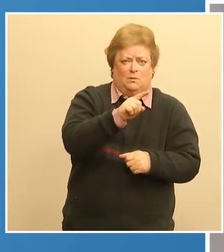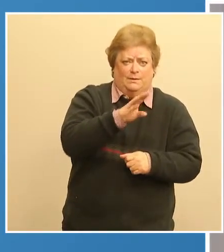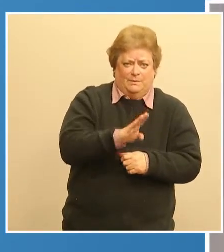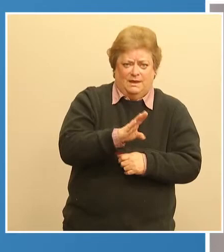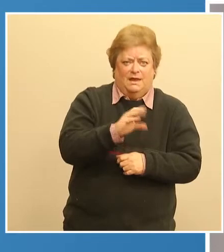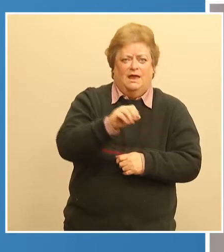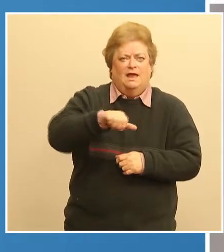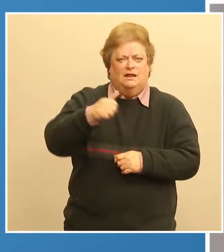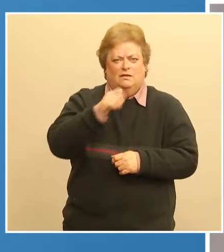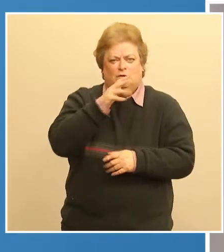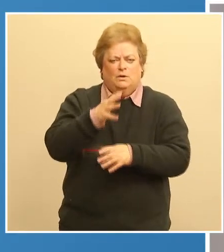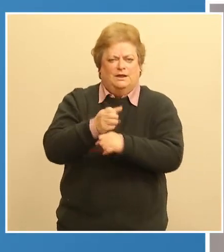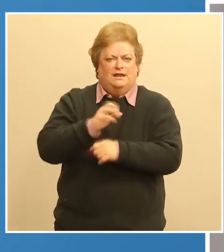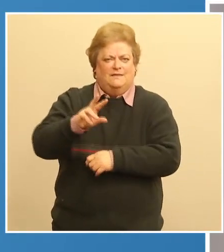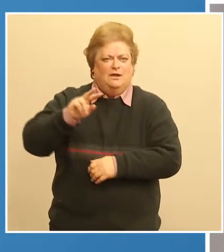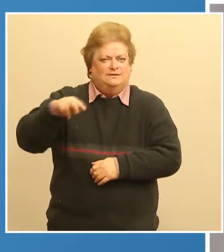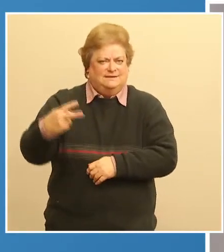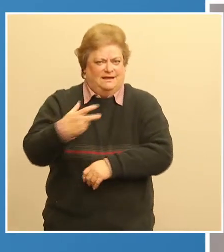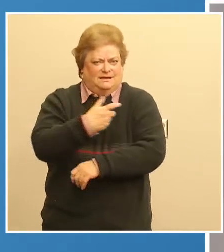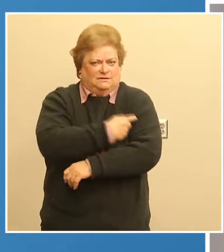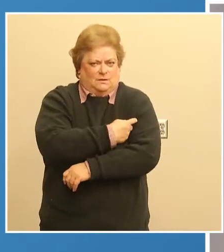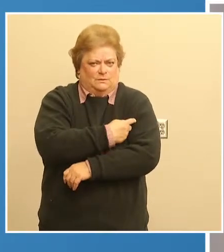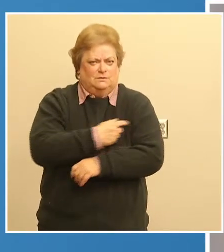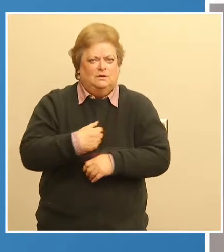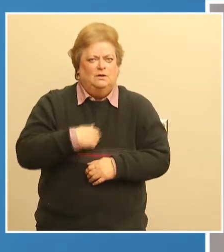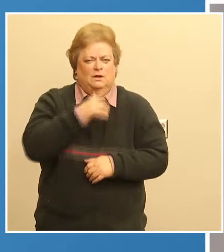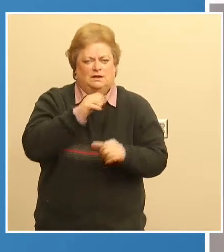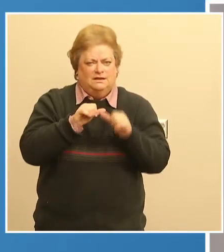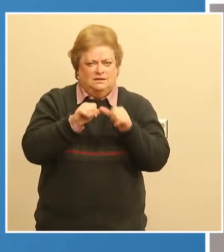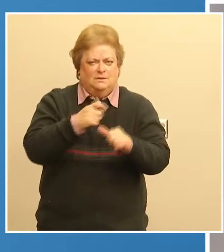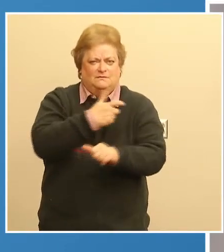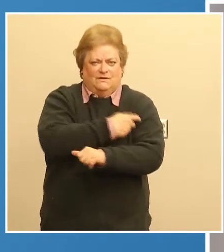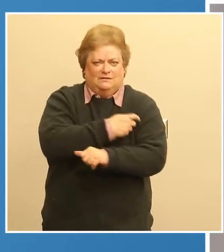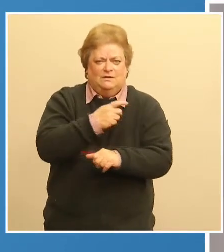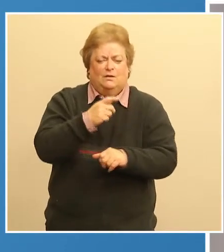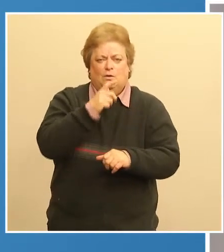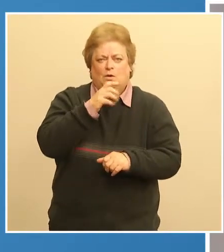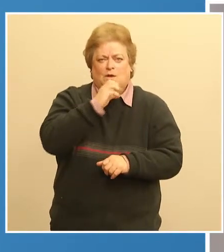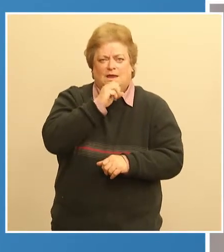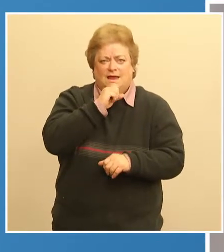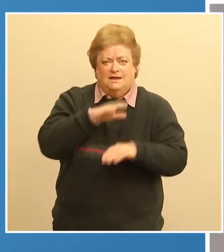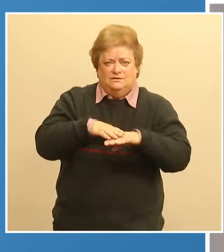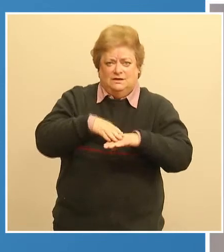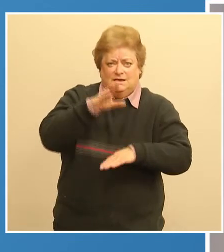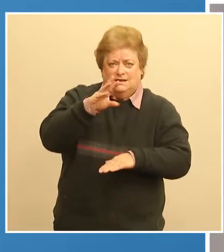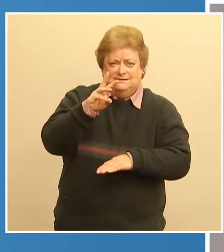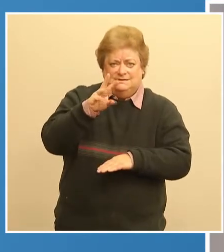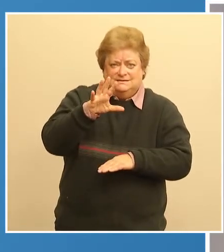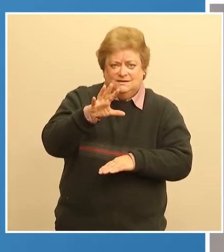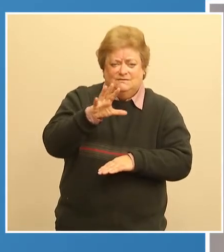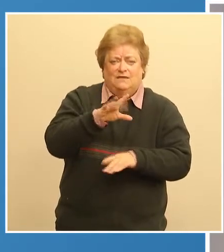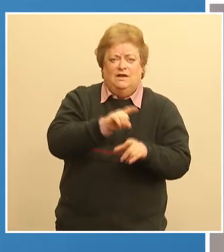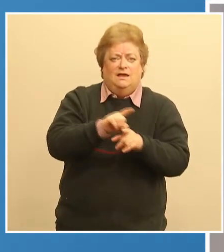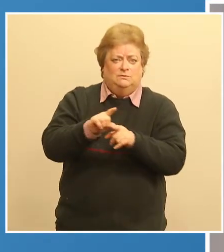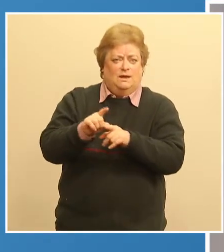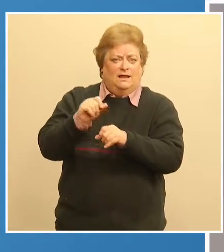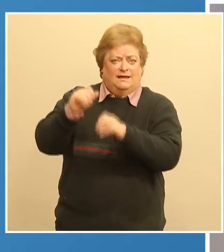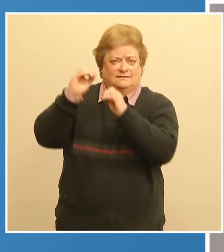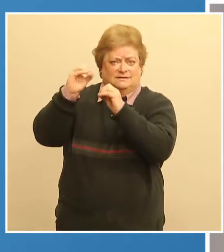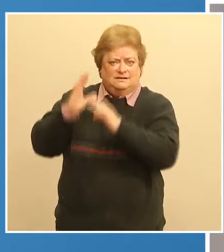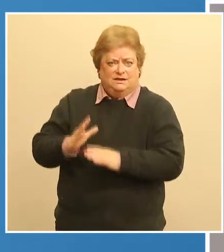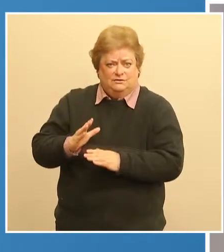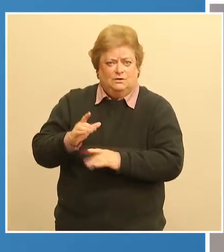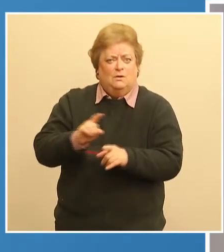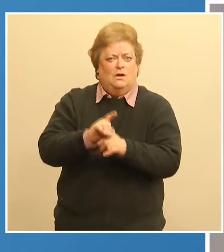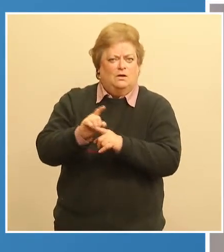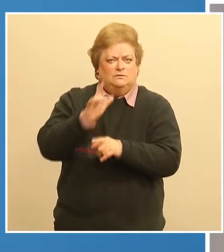who are receiving their second doses. We will continue vaccinating residents 65 years and older, as well as our educators. We'll also